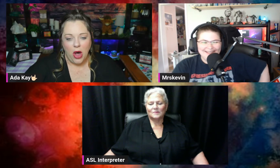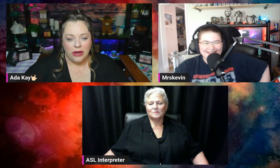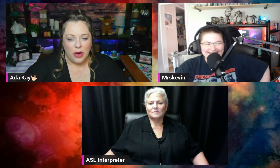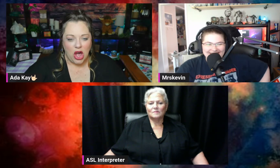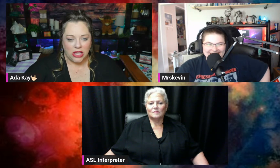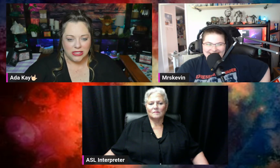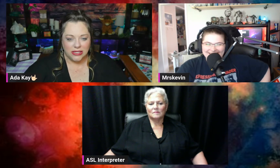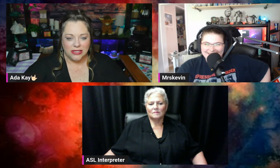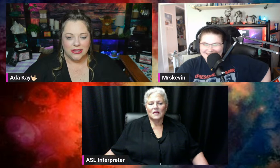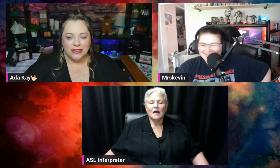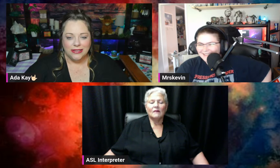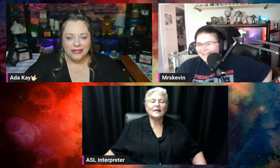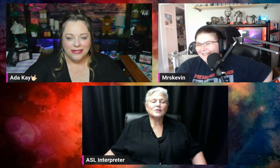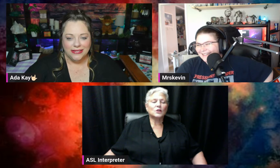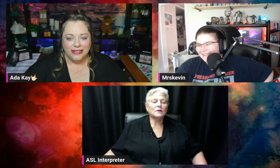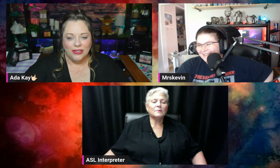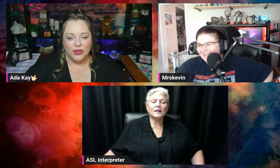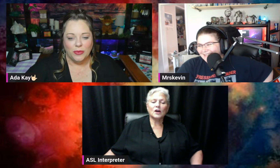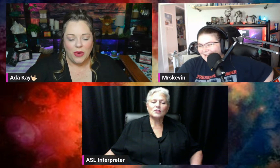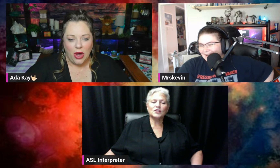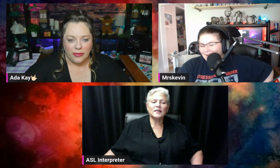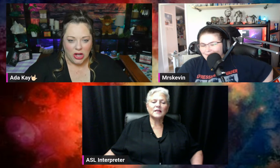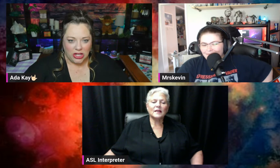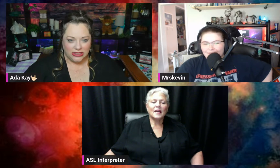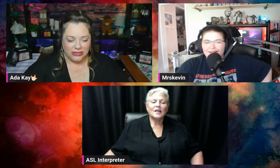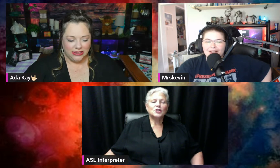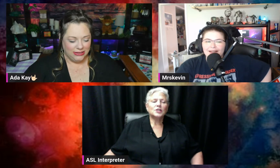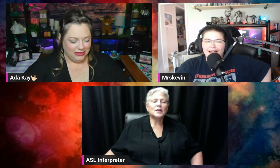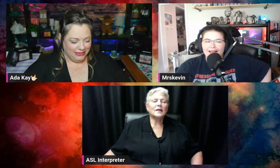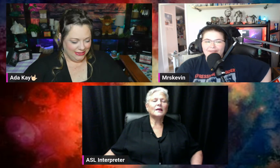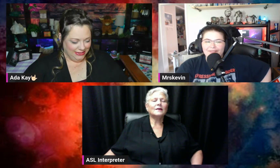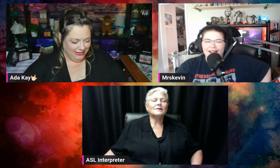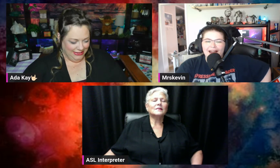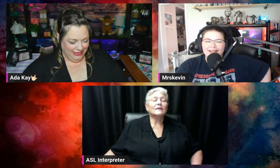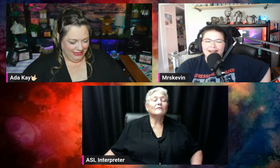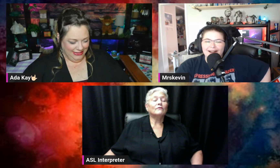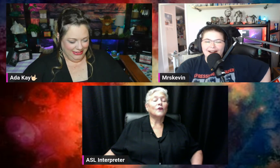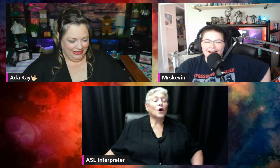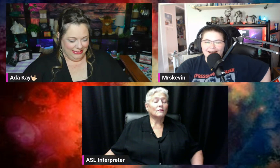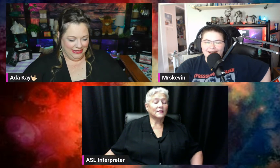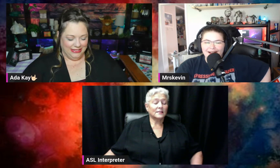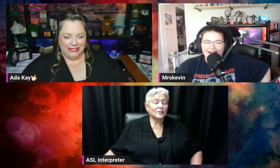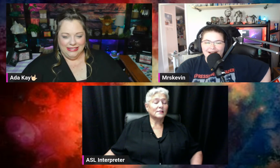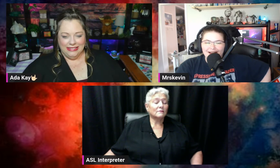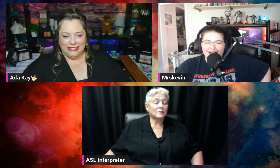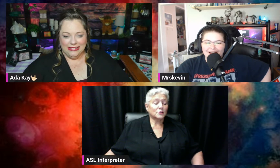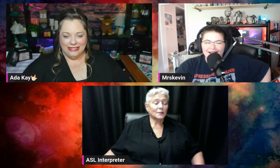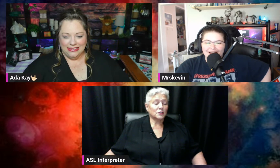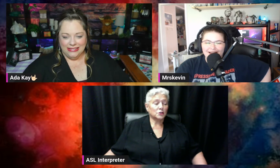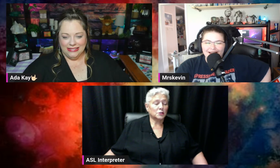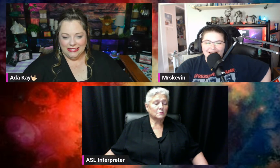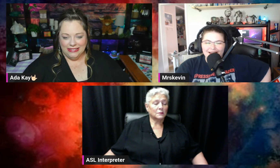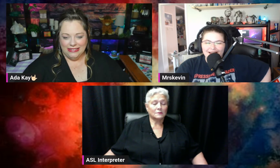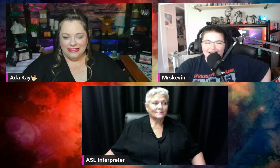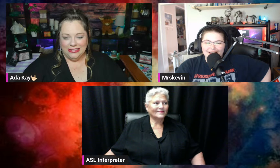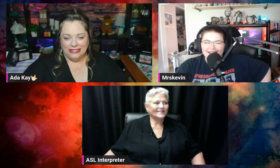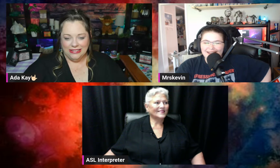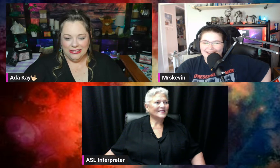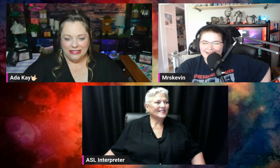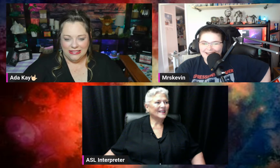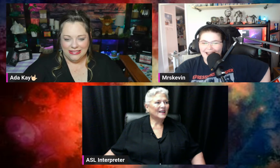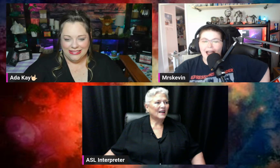my mod boss. That's only You're the because mod boss. Yeah. she is I- involved in a serious